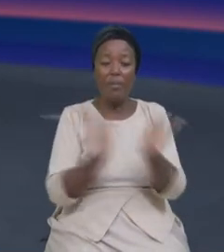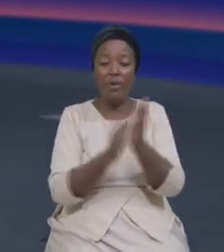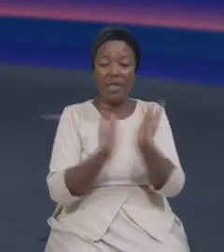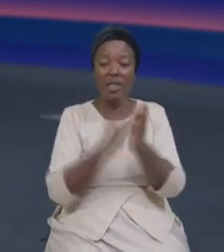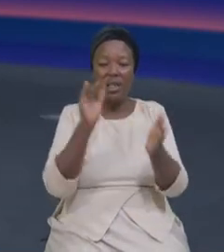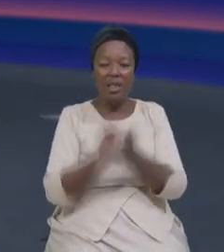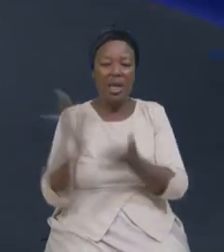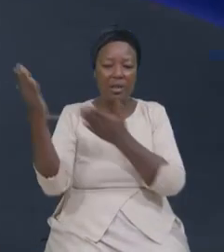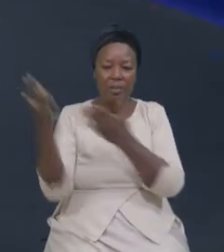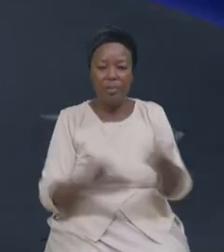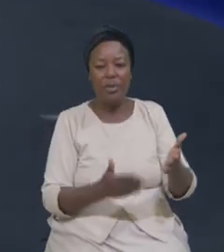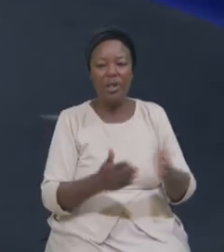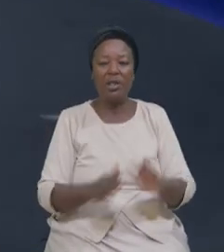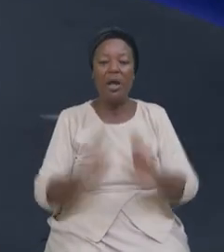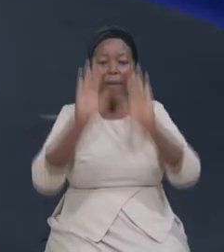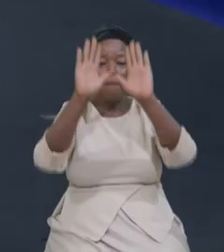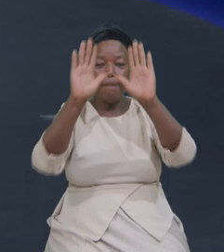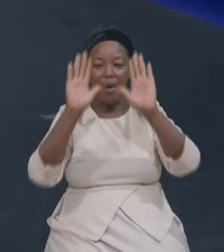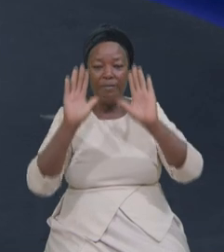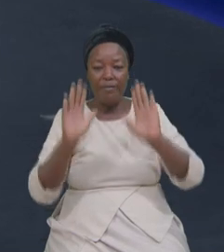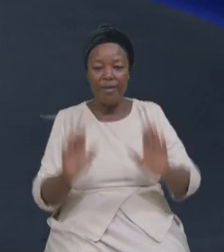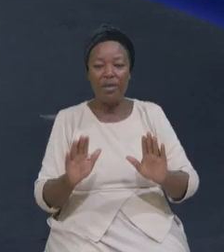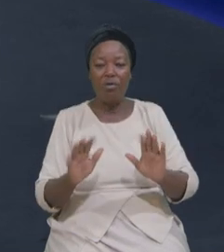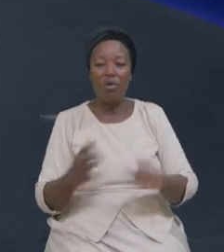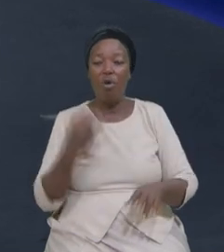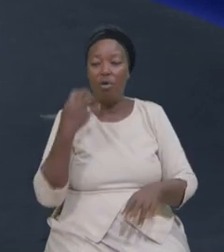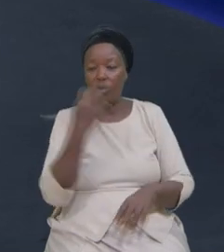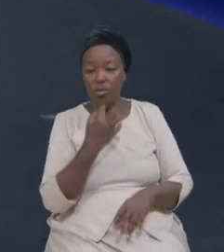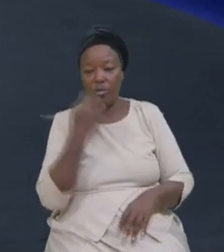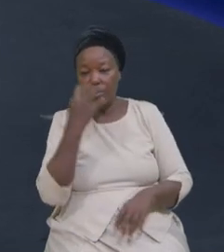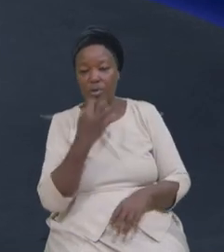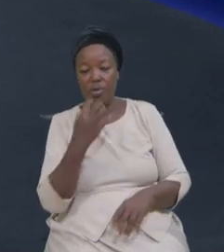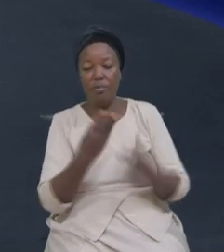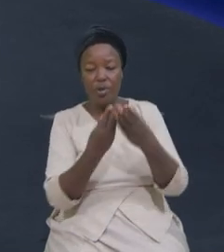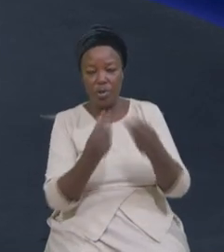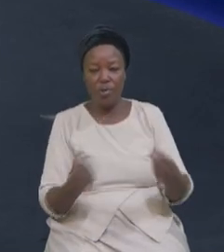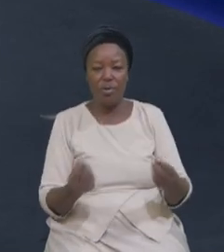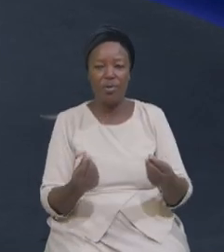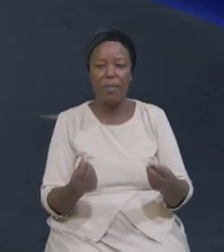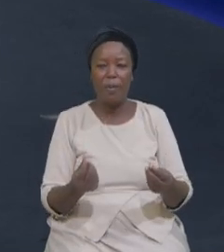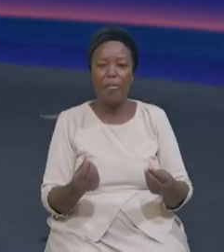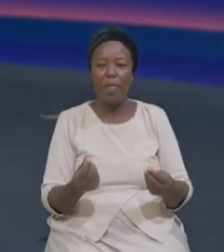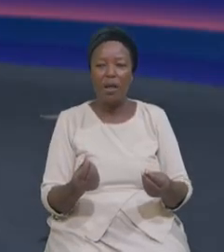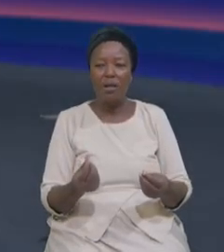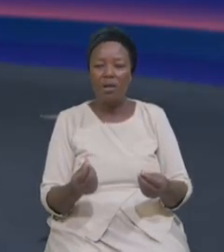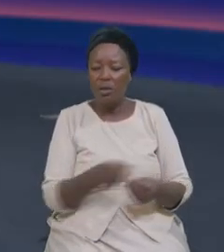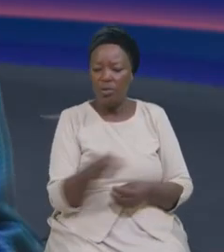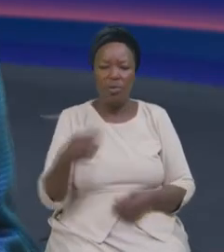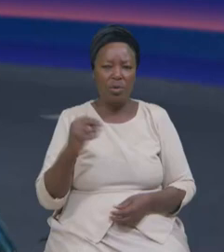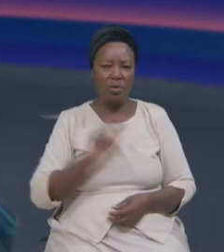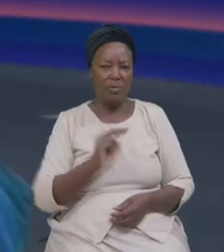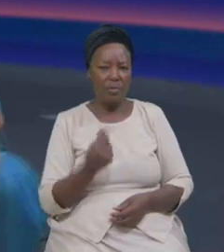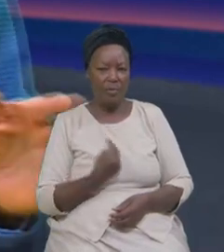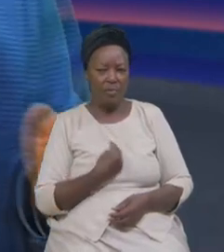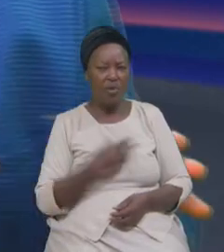solutions. Praises that bring marvelous solutions. Can I tell you something? Most of us, whenever we